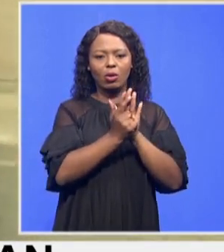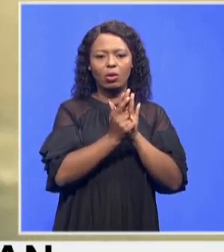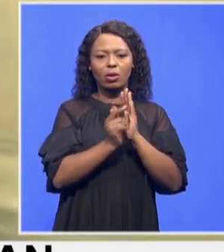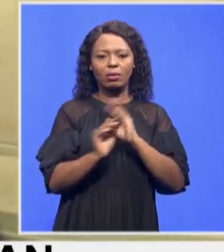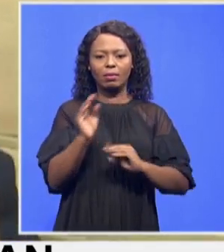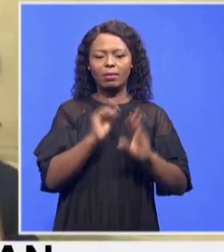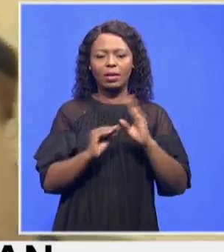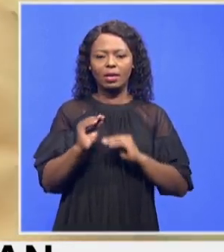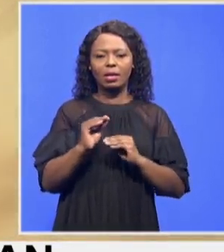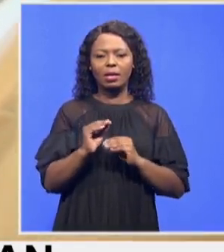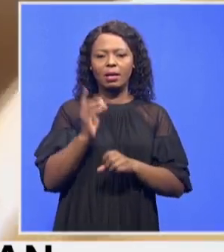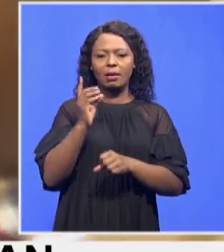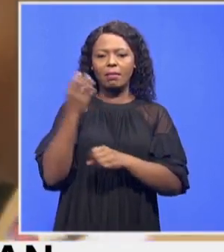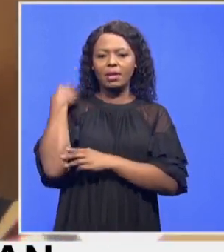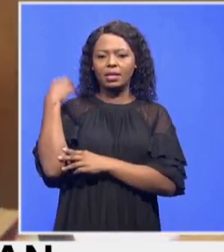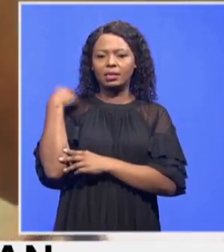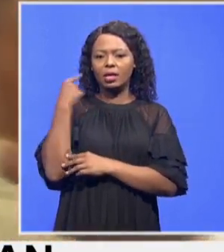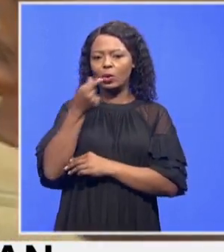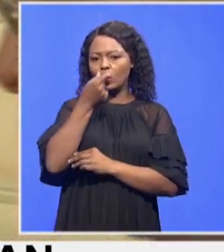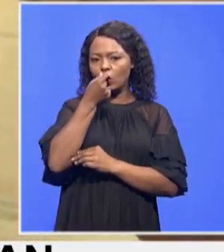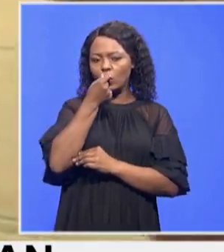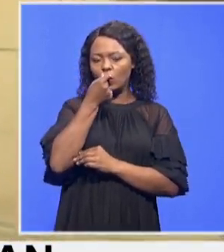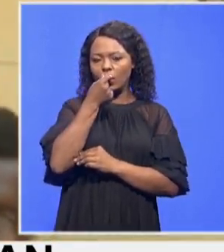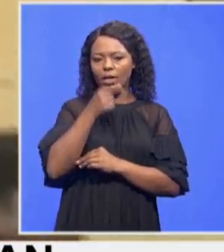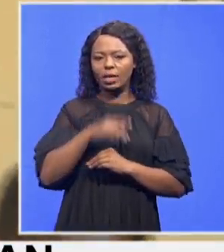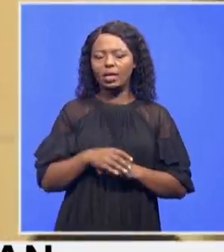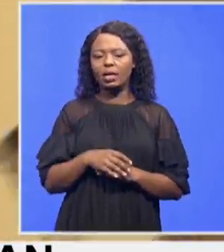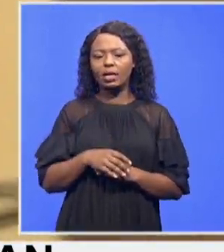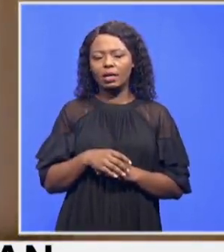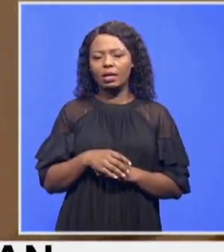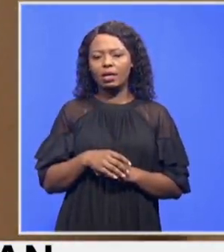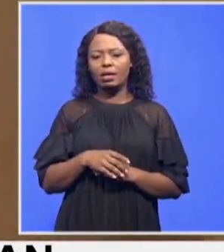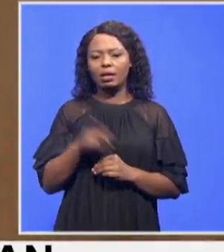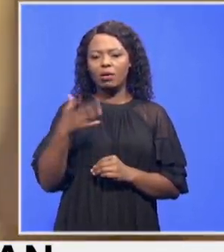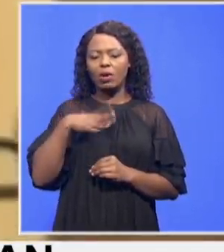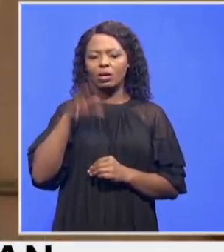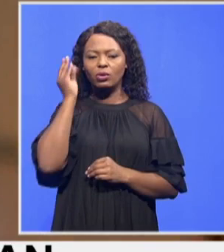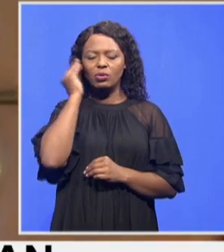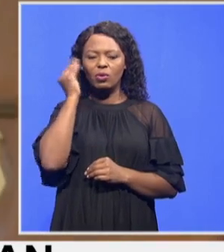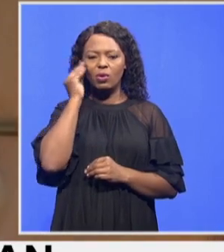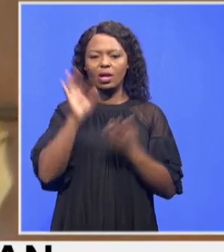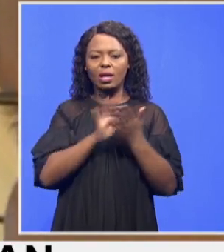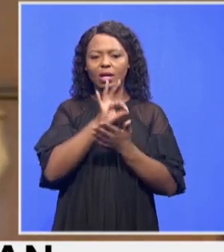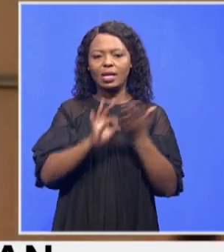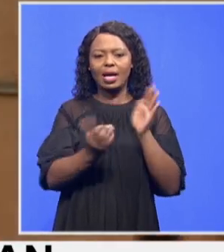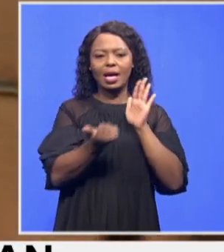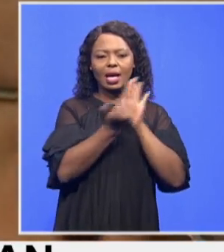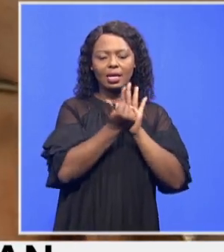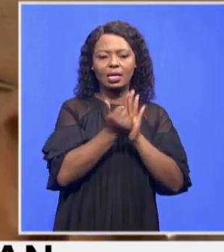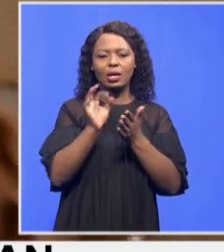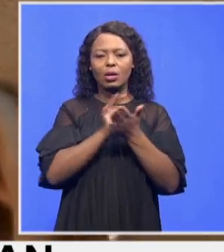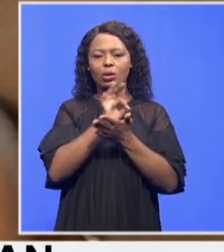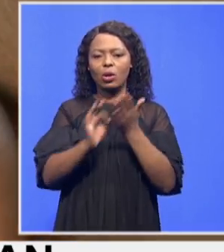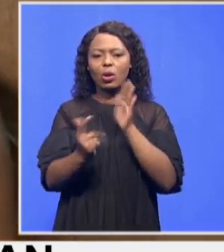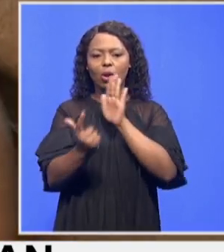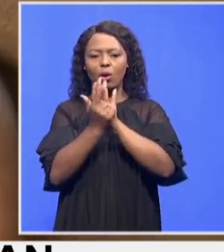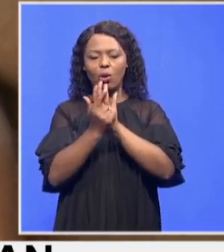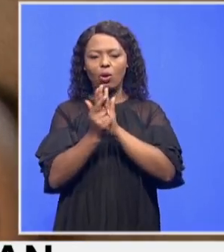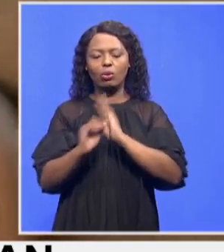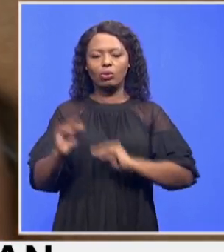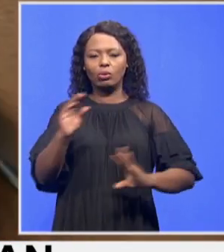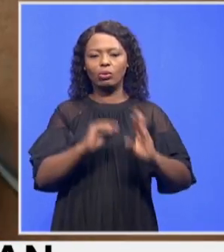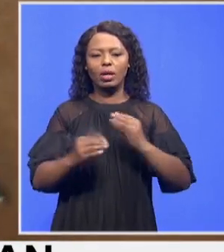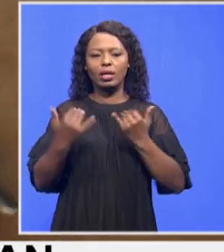Motsoaledi, there's just one question from my colleague Desiree Chawuka on the electoral law that is currently being discussed now in